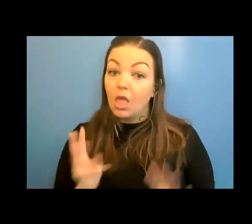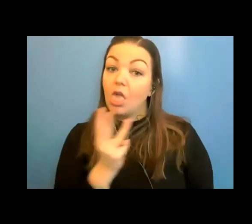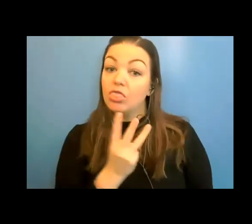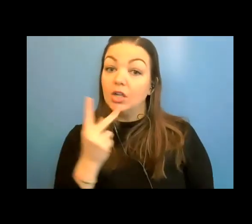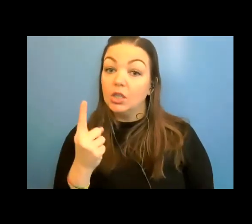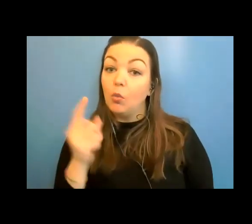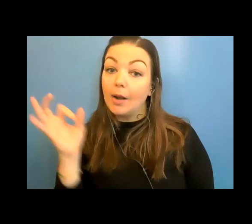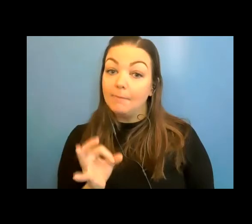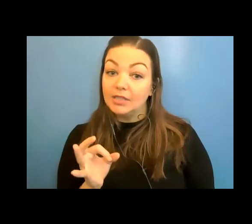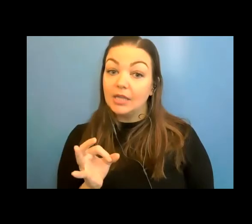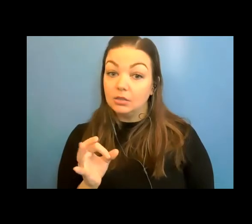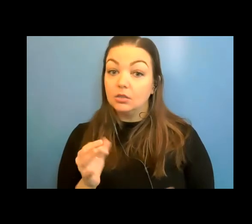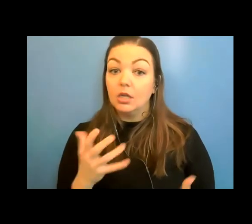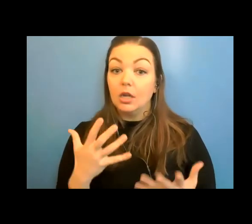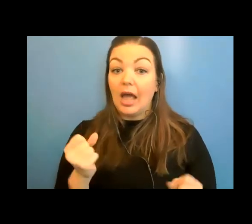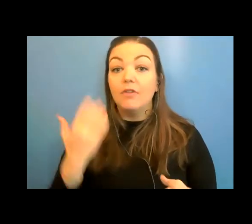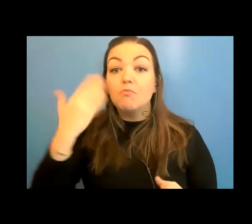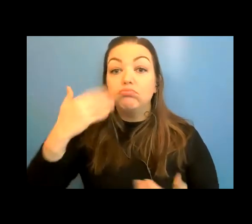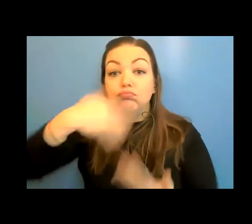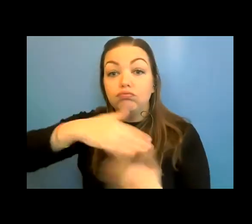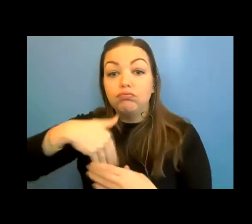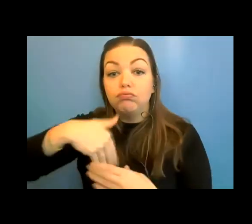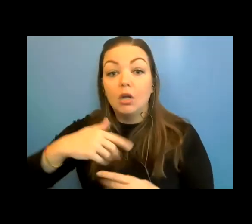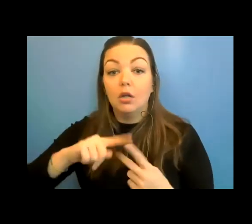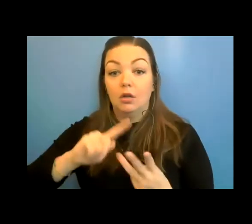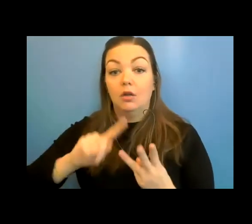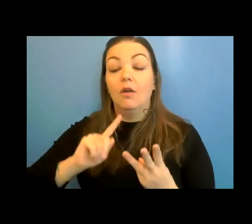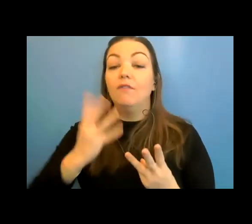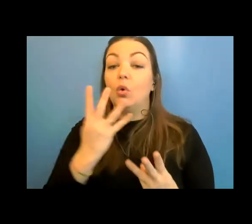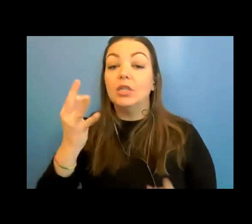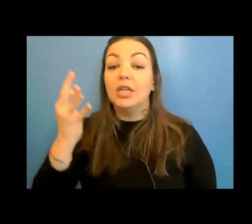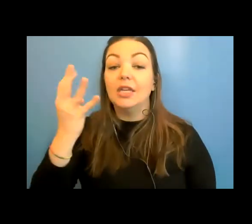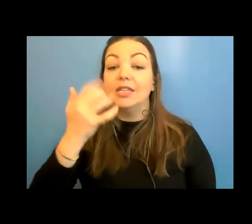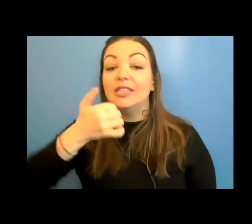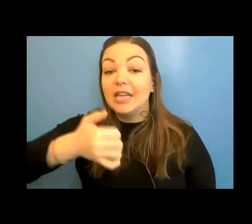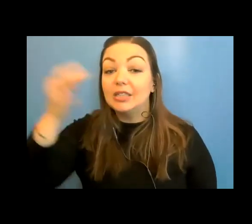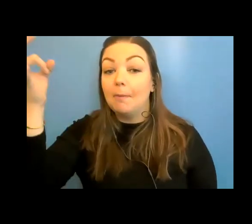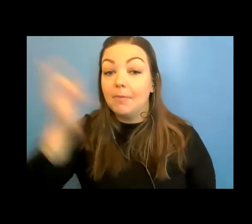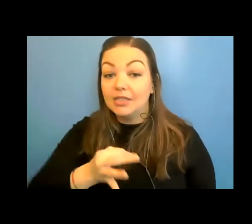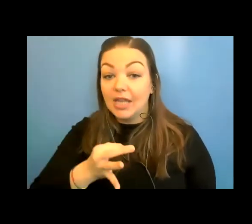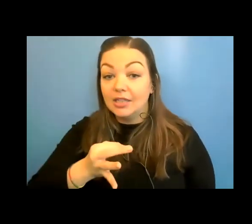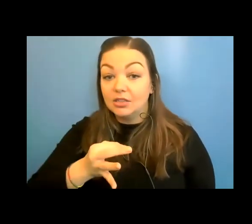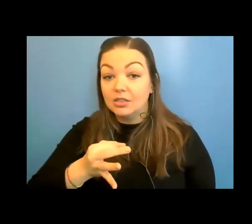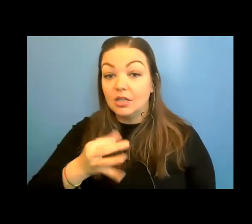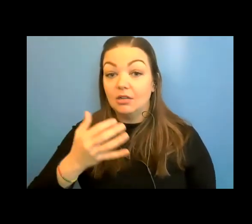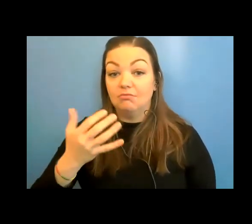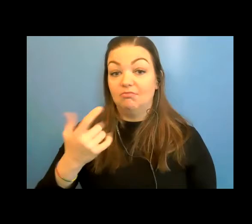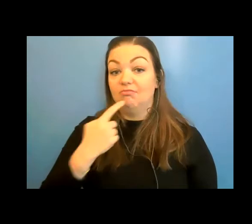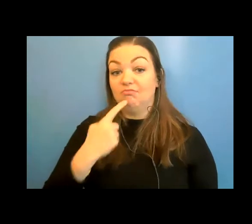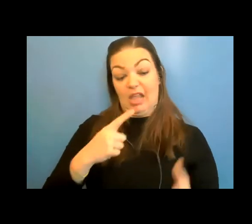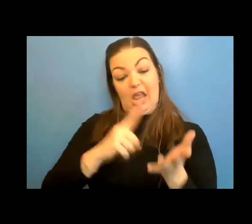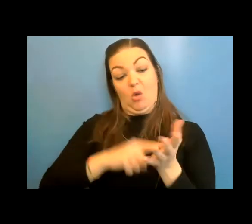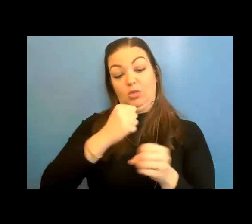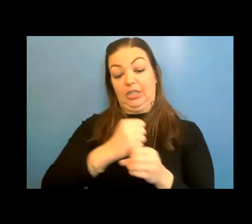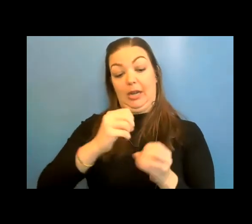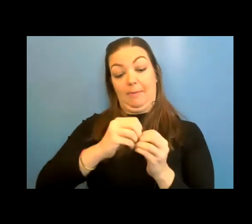as LGBTQIA+. 62% are artists representing on the board. And 31% of us are people who are